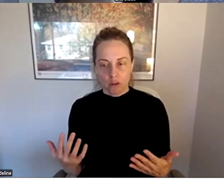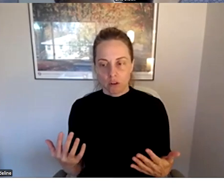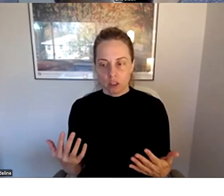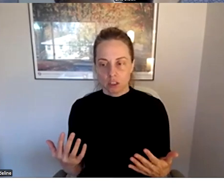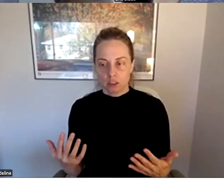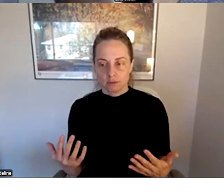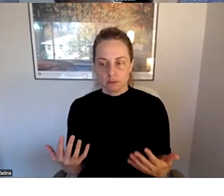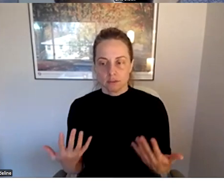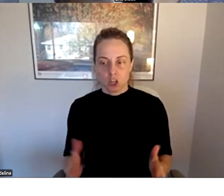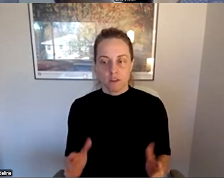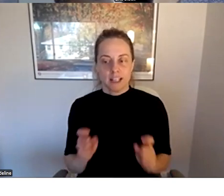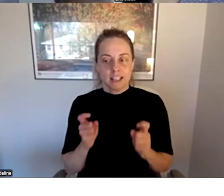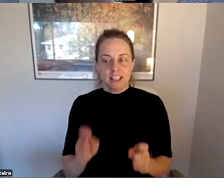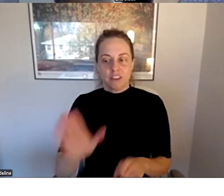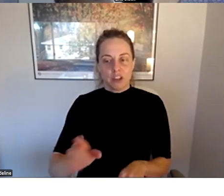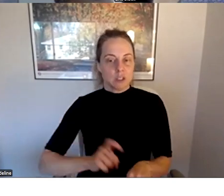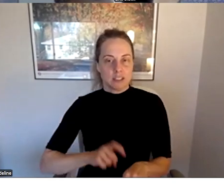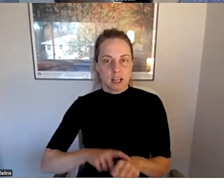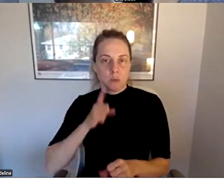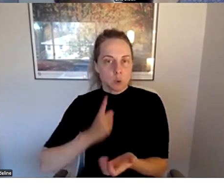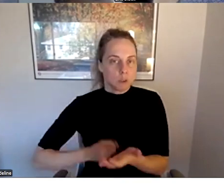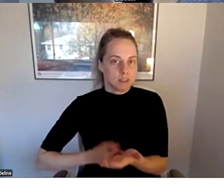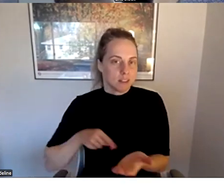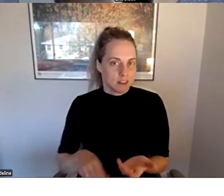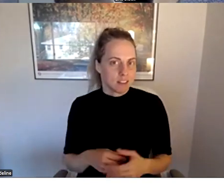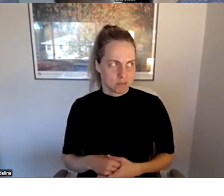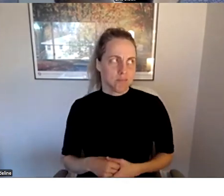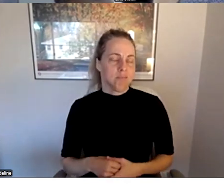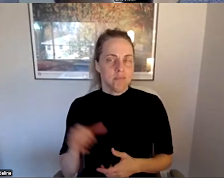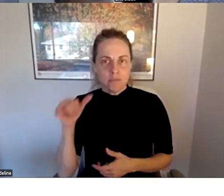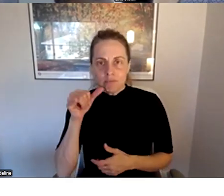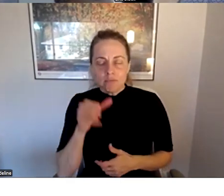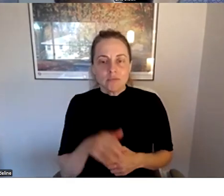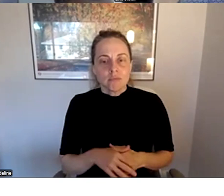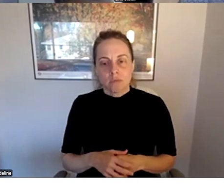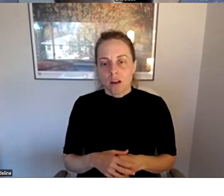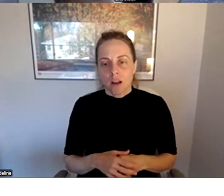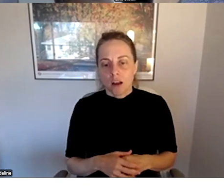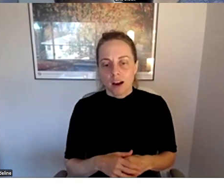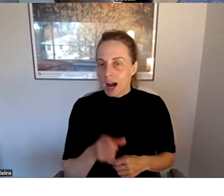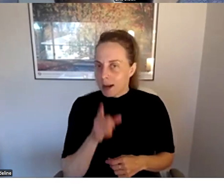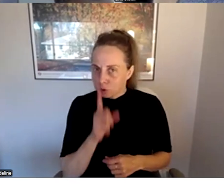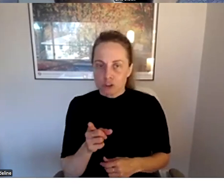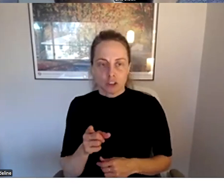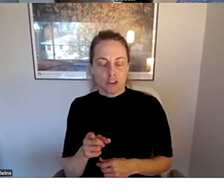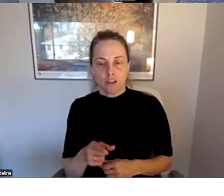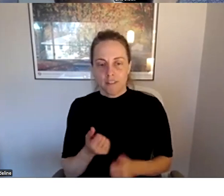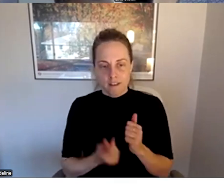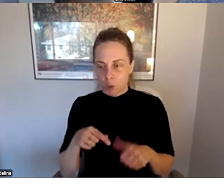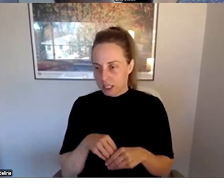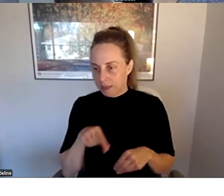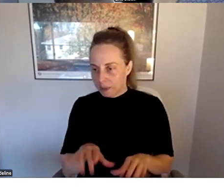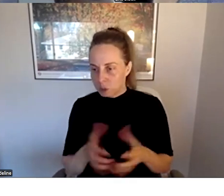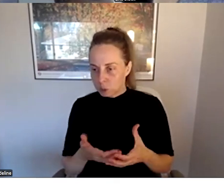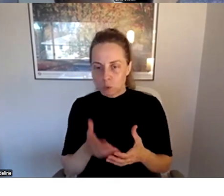given their time to discuss this. And, you know, I have no doubt that everybody in this group is going to at